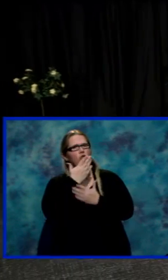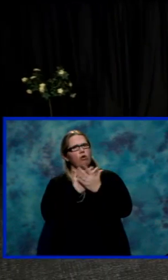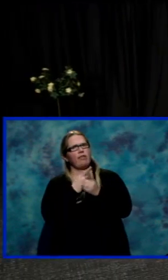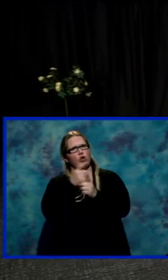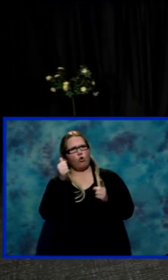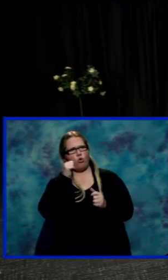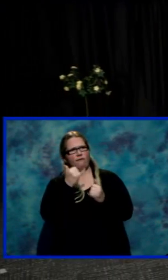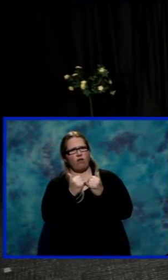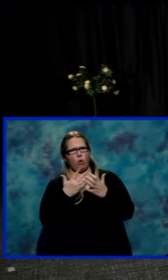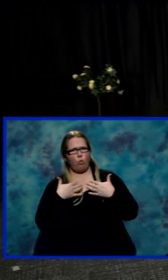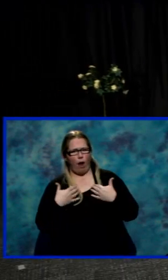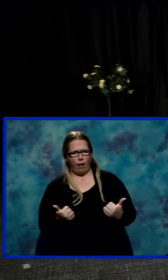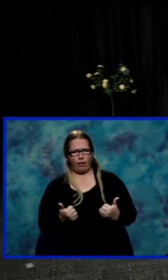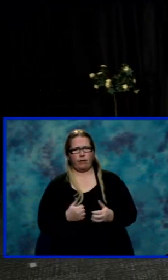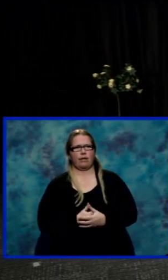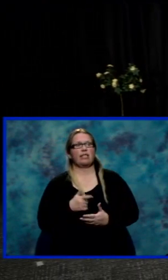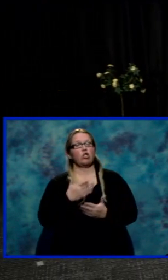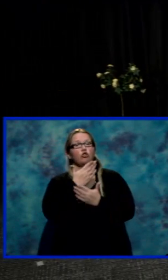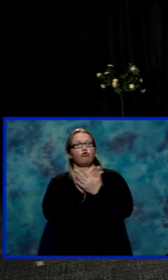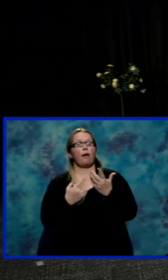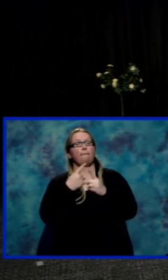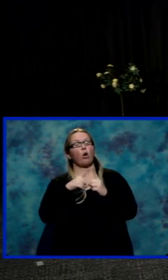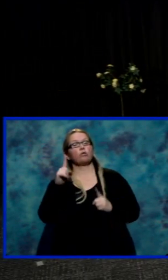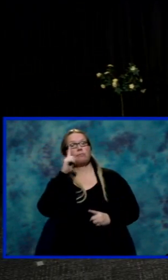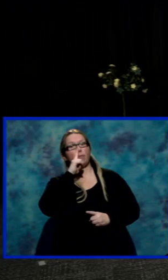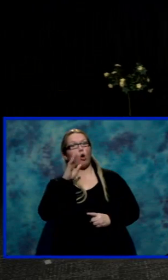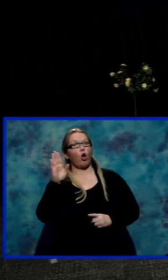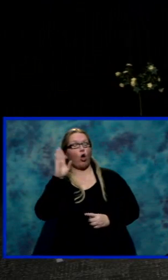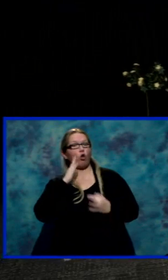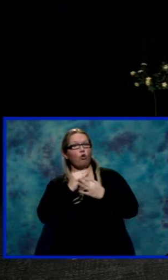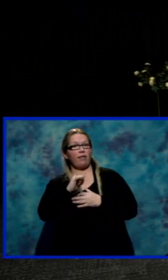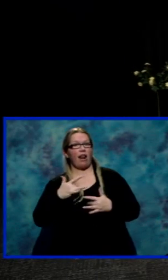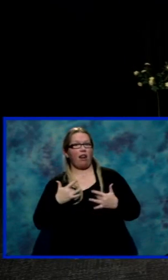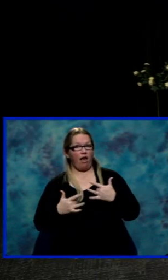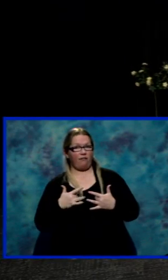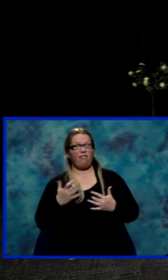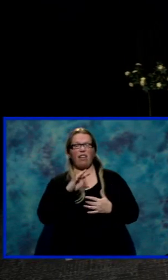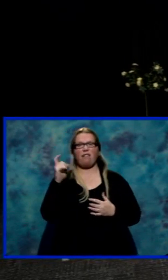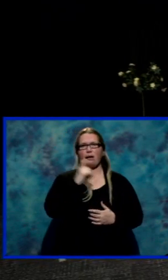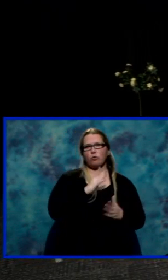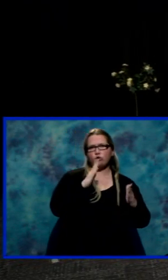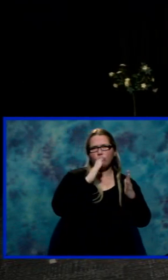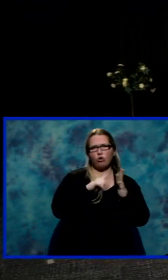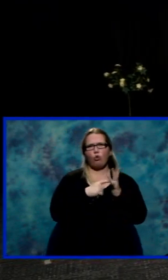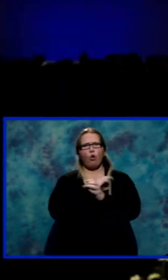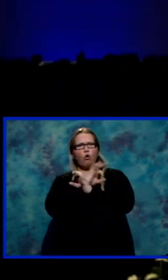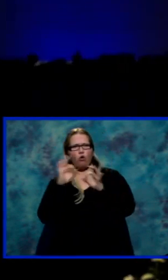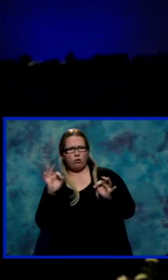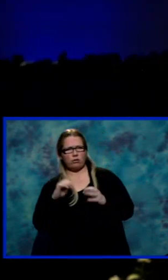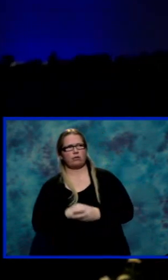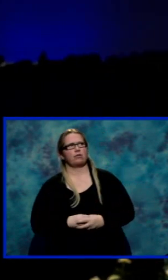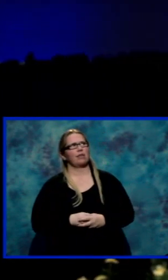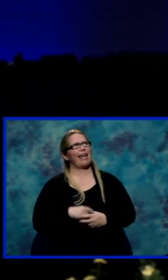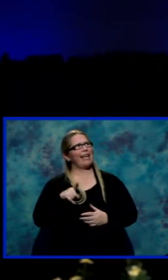you know very well. It's a story that most people have heard throughout their lives, whether they've been coming to church or not. And it's a story